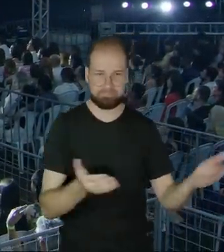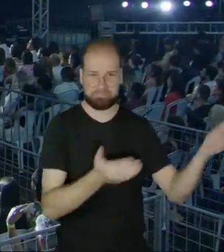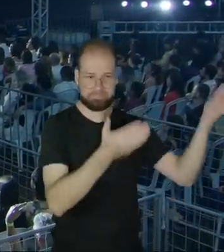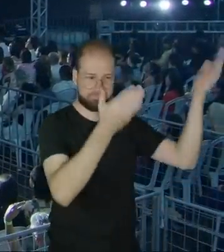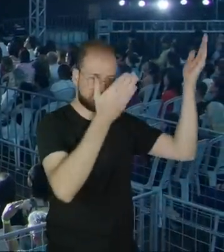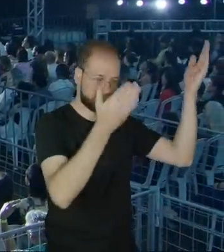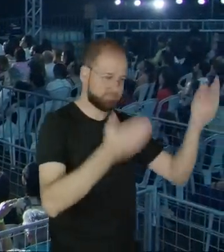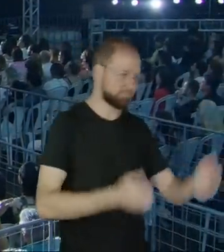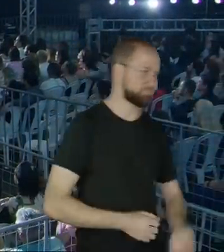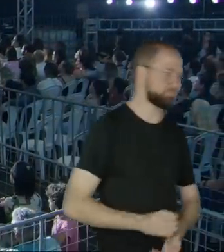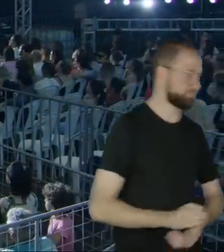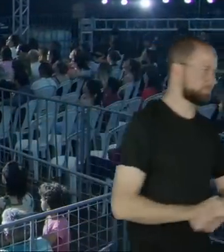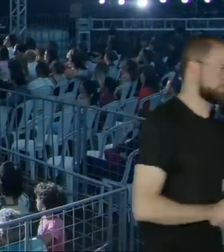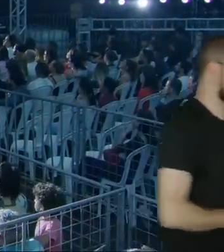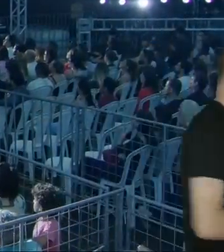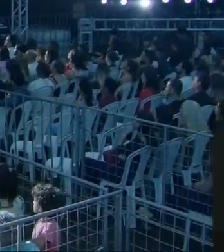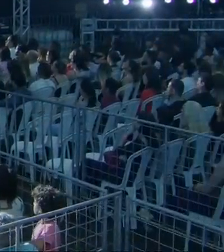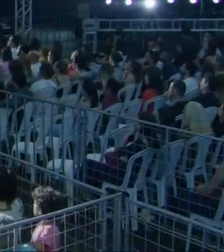Brothers and sisters,